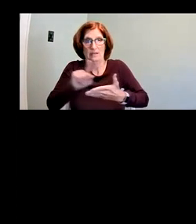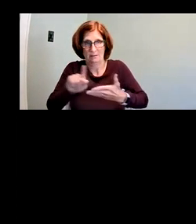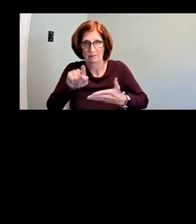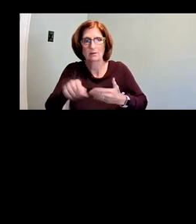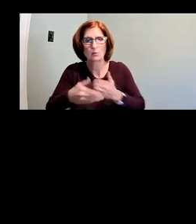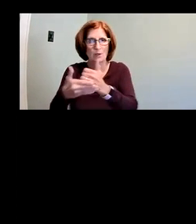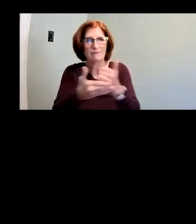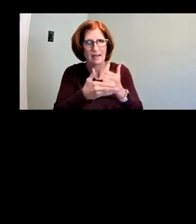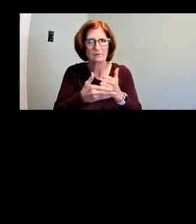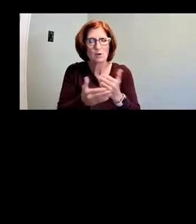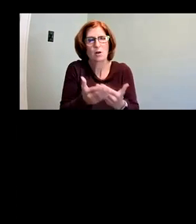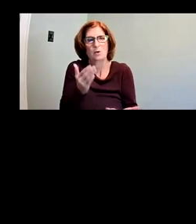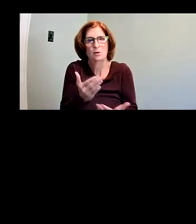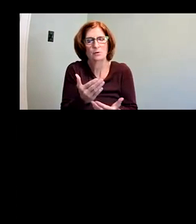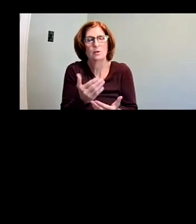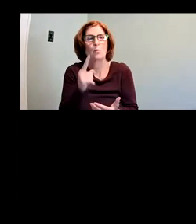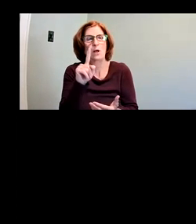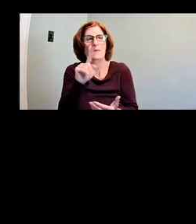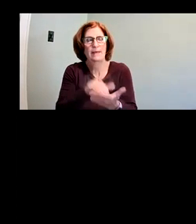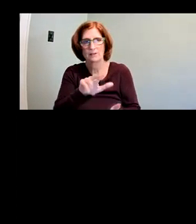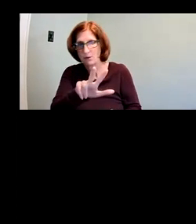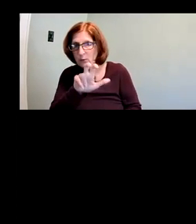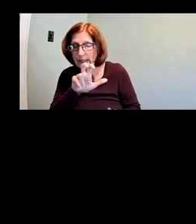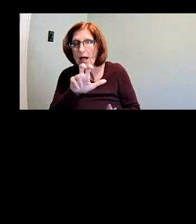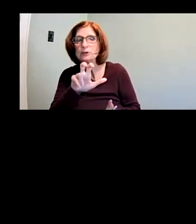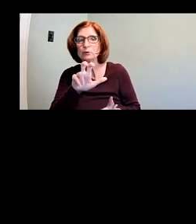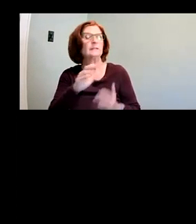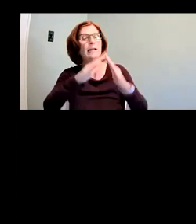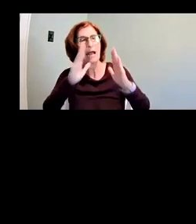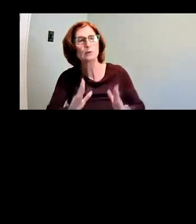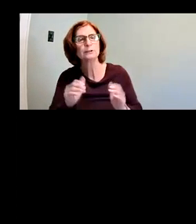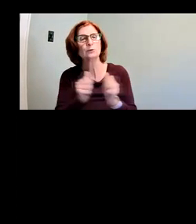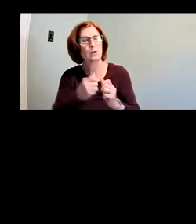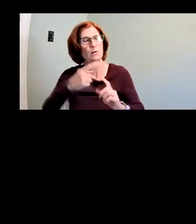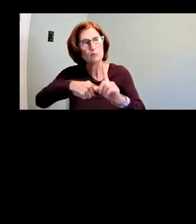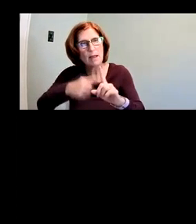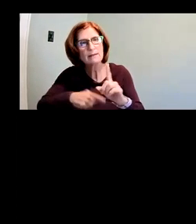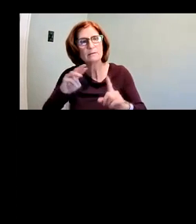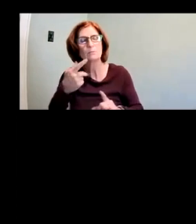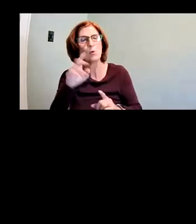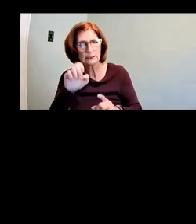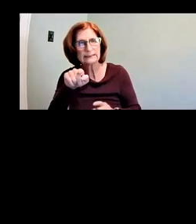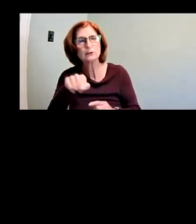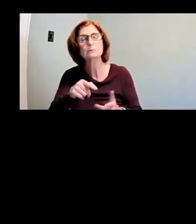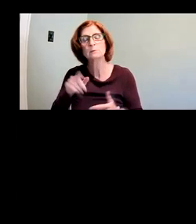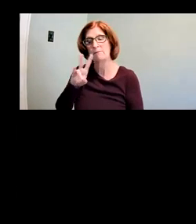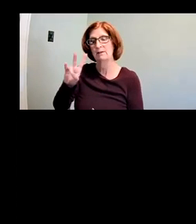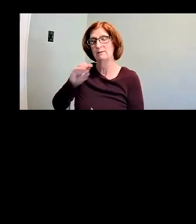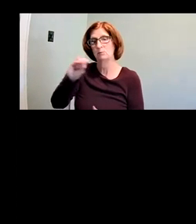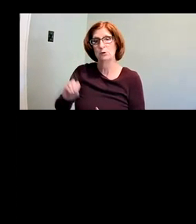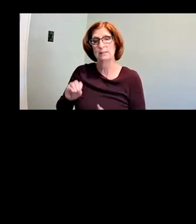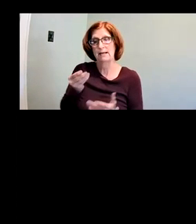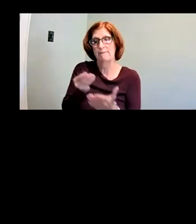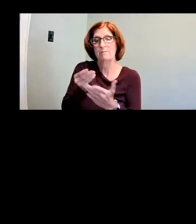helped nearly 1,300 households with rental, utility, and mortgage assistance. 70% of the funding has been